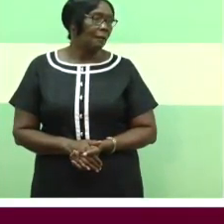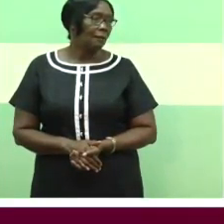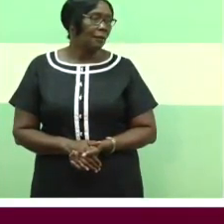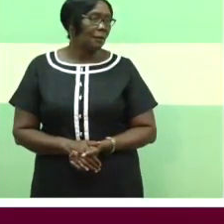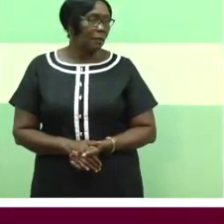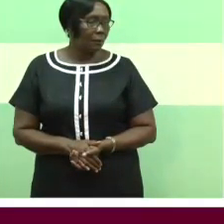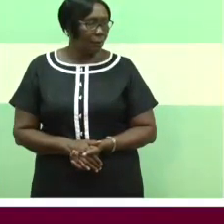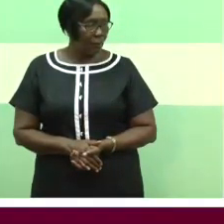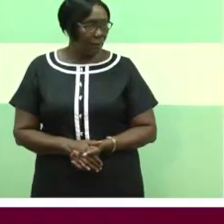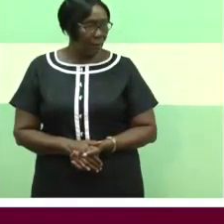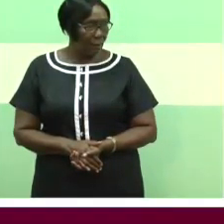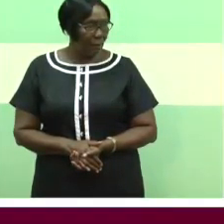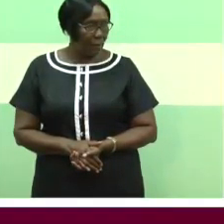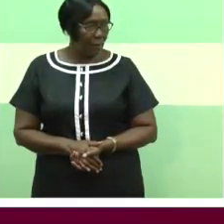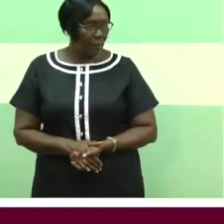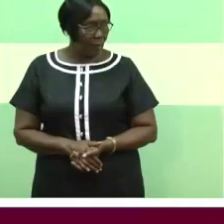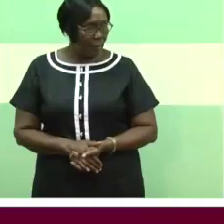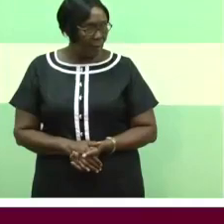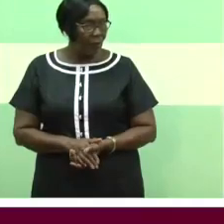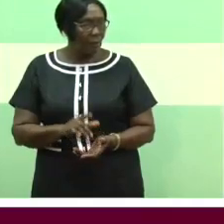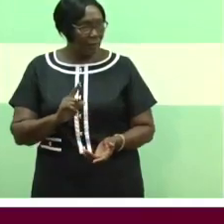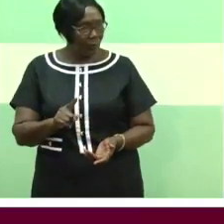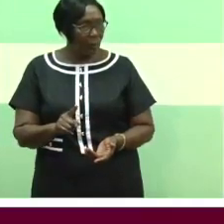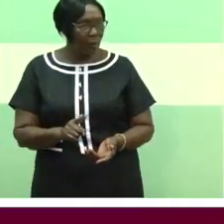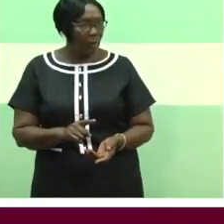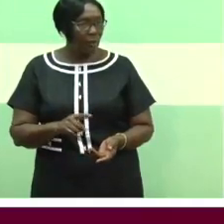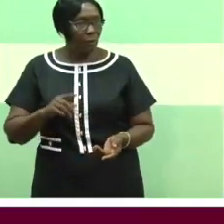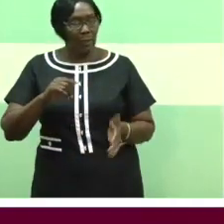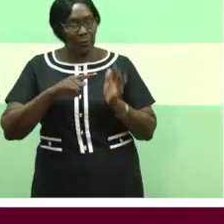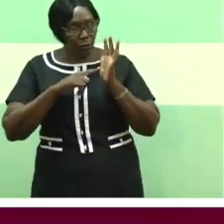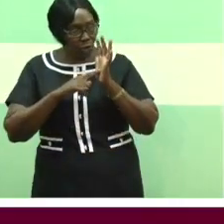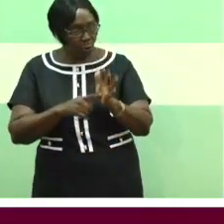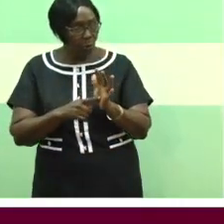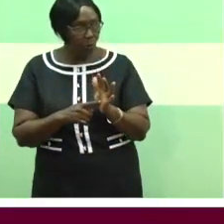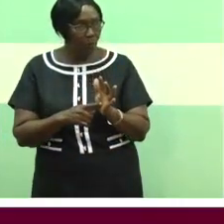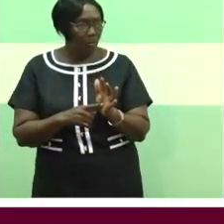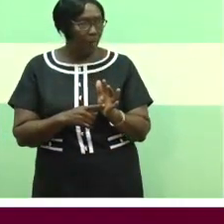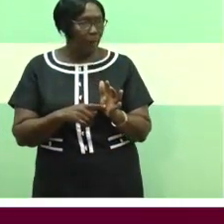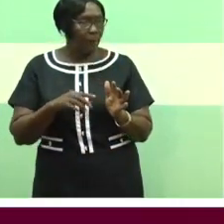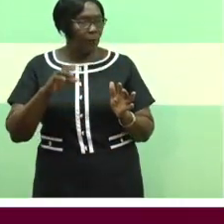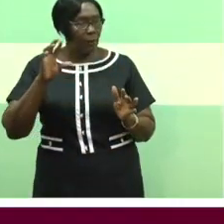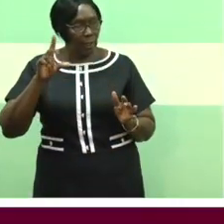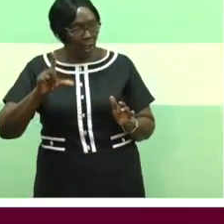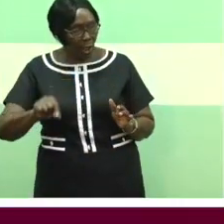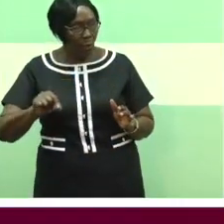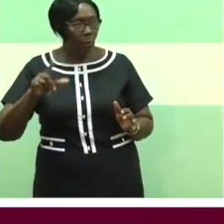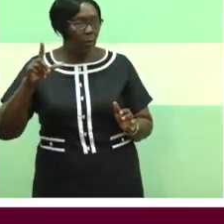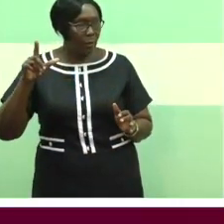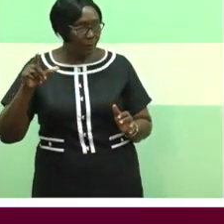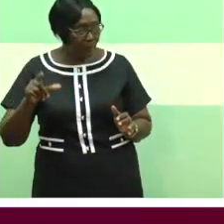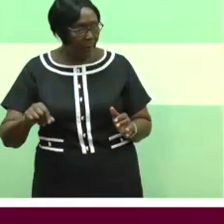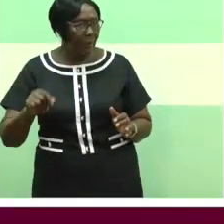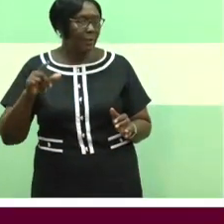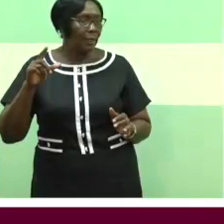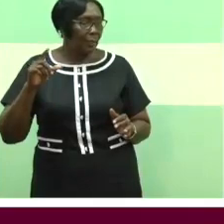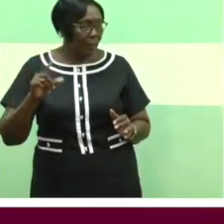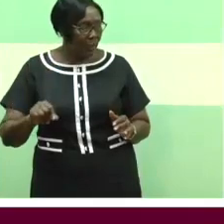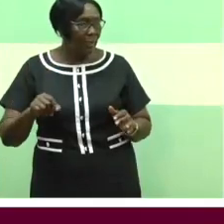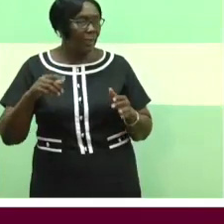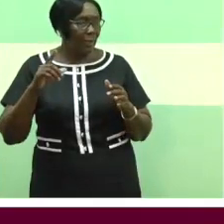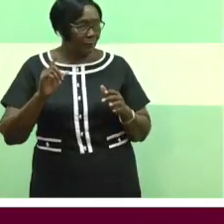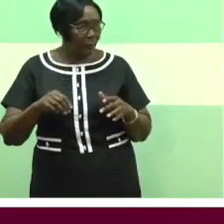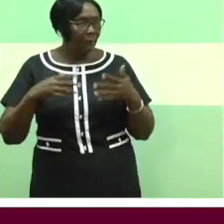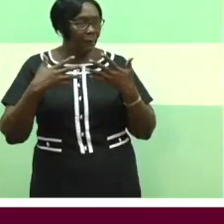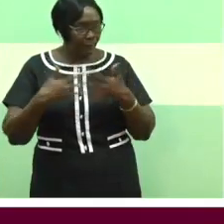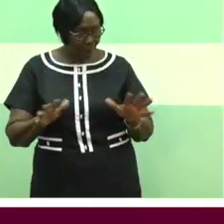And for this one, you can indicate using clothespins that the activity